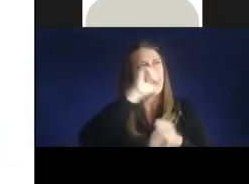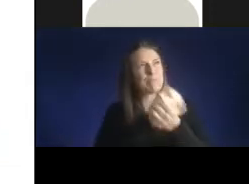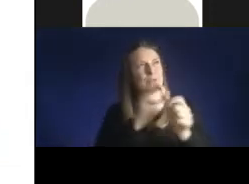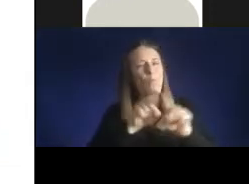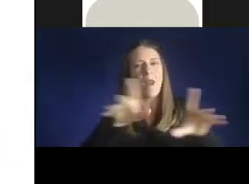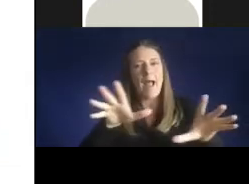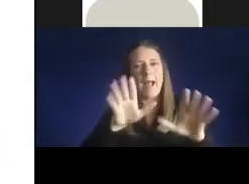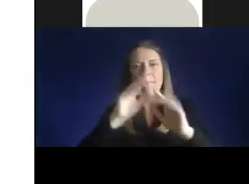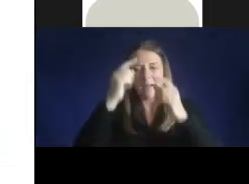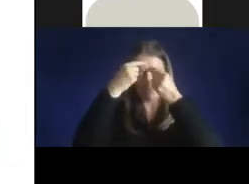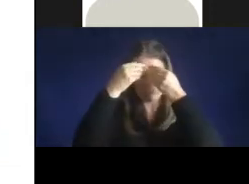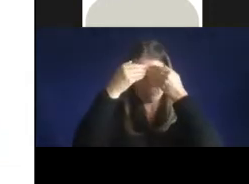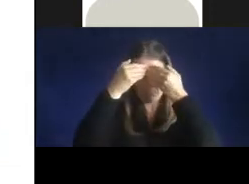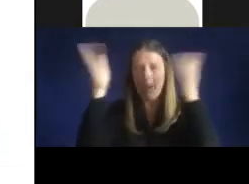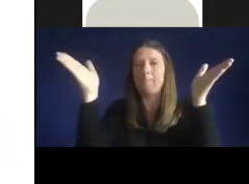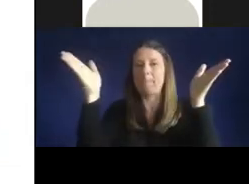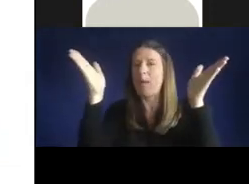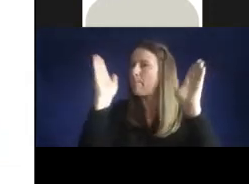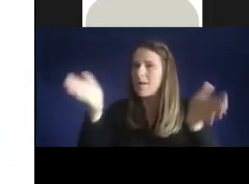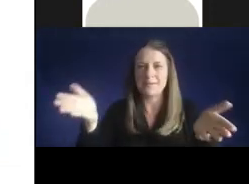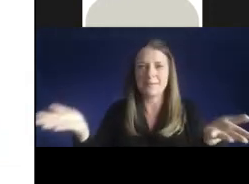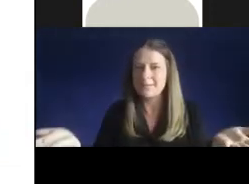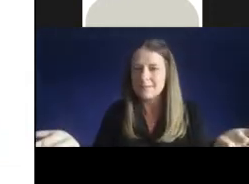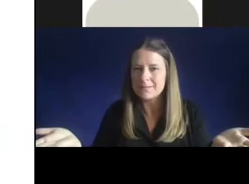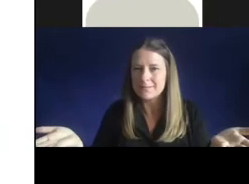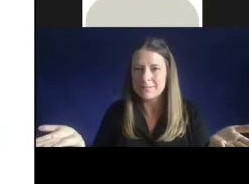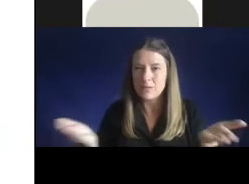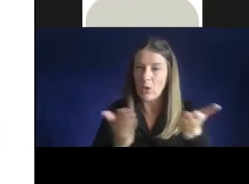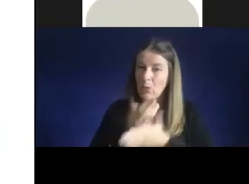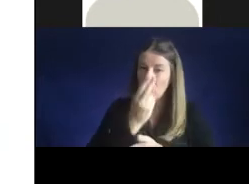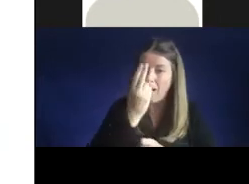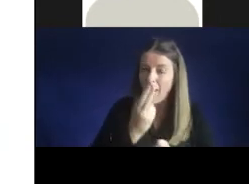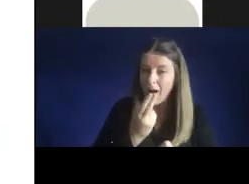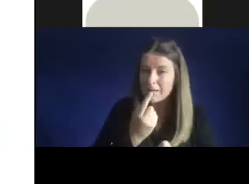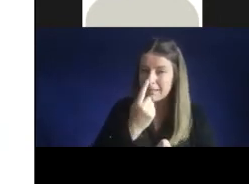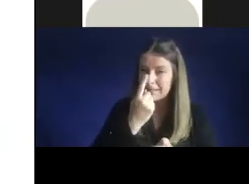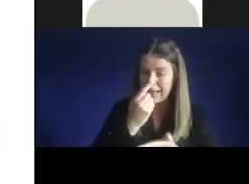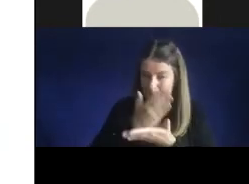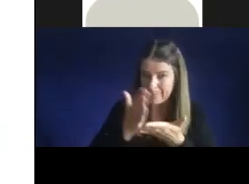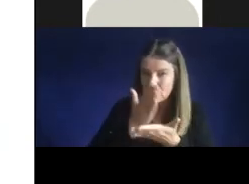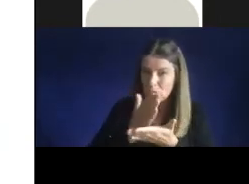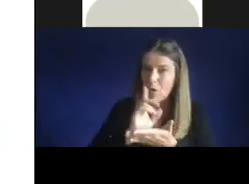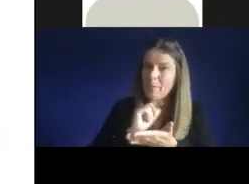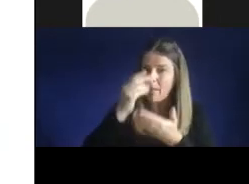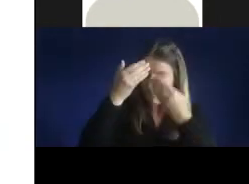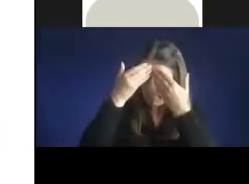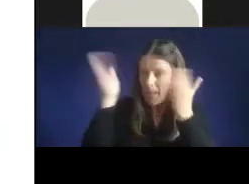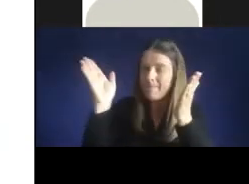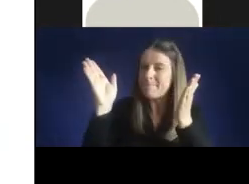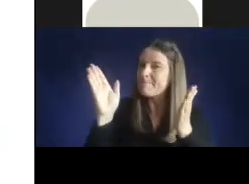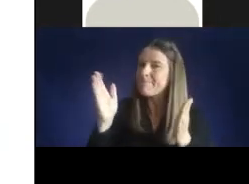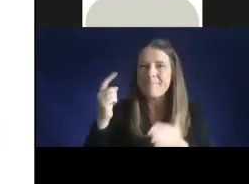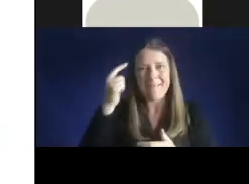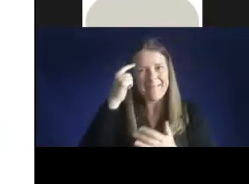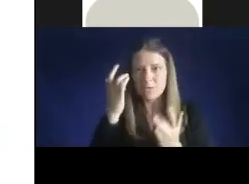needs to change. And as artists, I don't know if we have that power yet. But with the correct